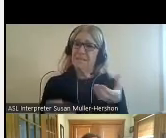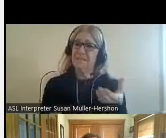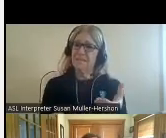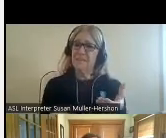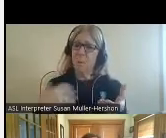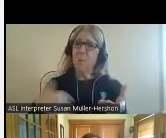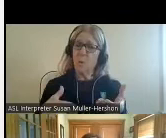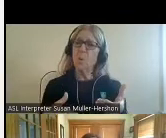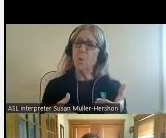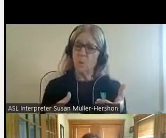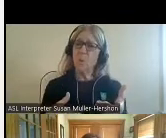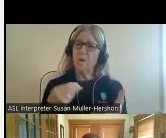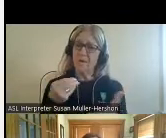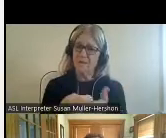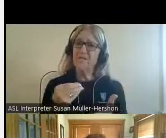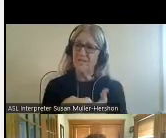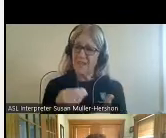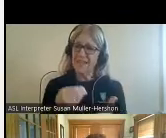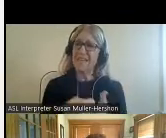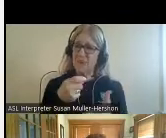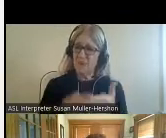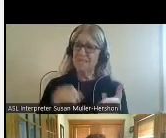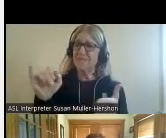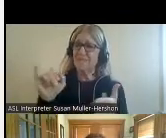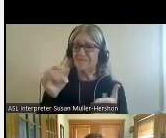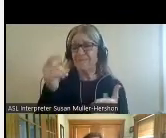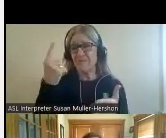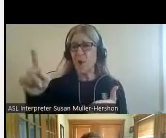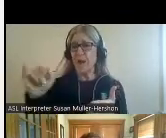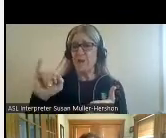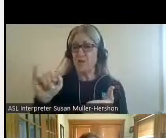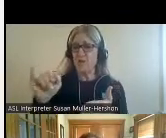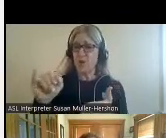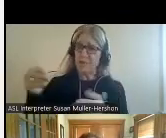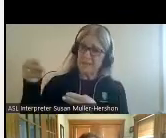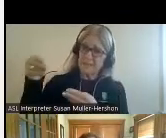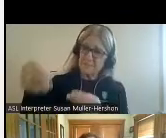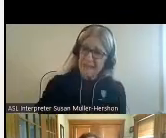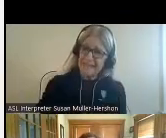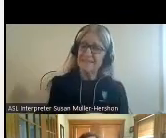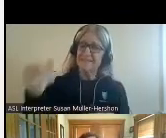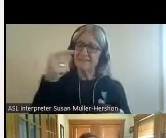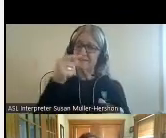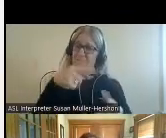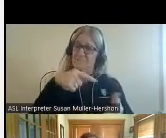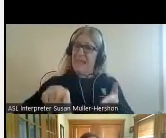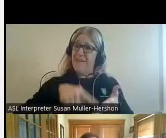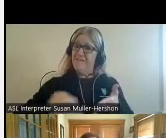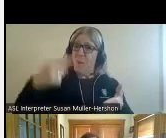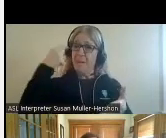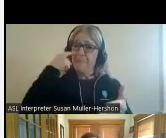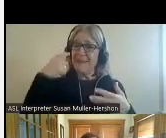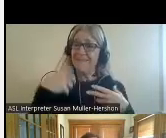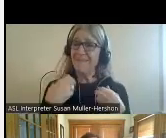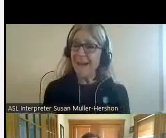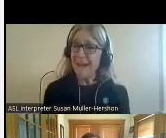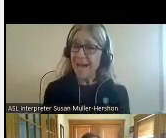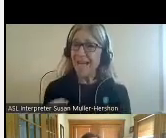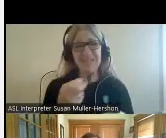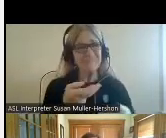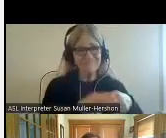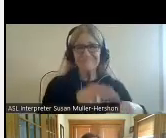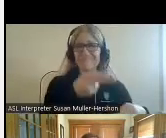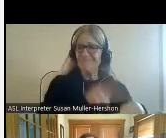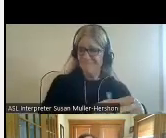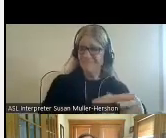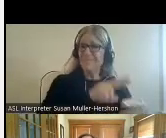real financial cost in terms of insurance spending with people that have mental health conditions in terms of higher rates of usage compared to those